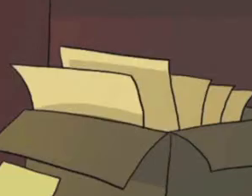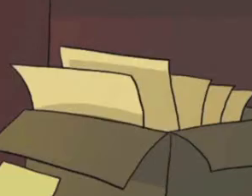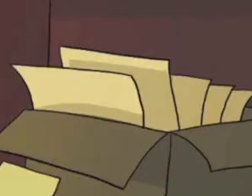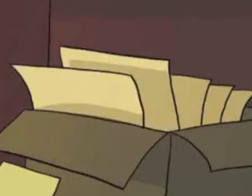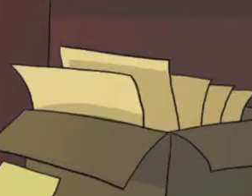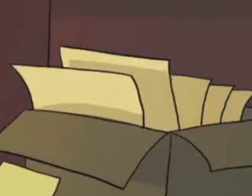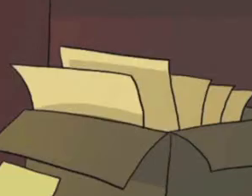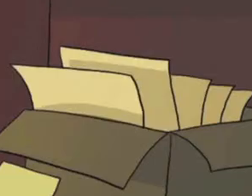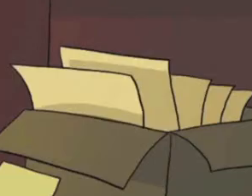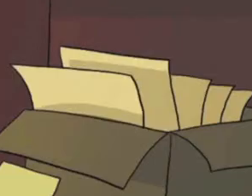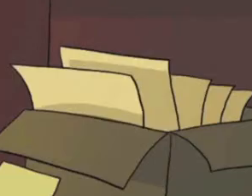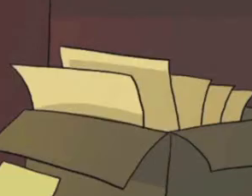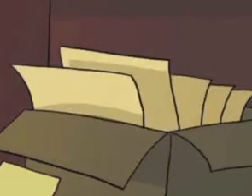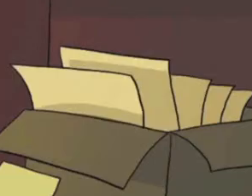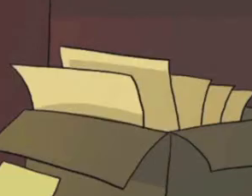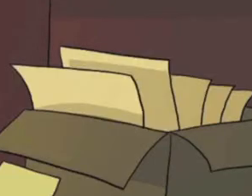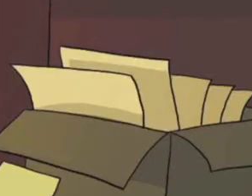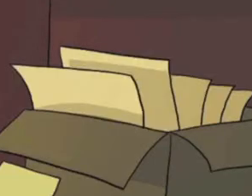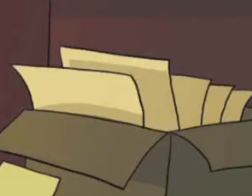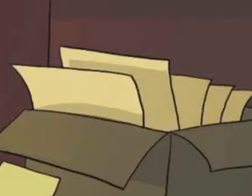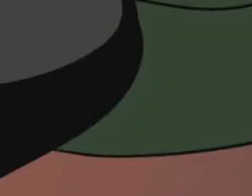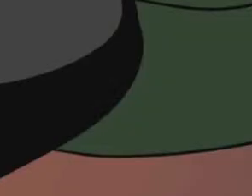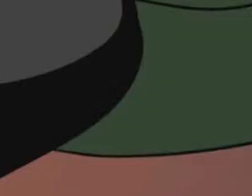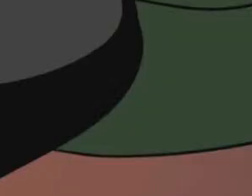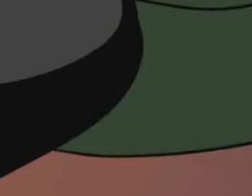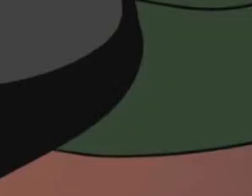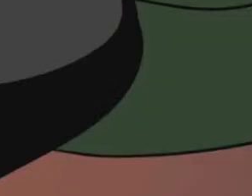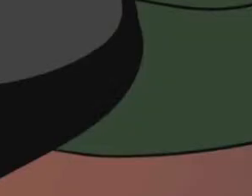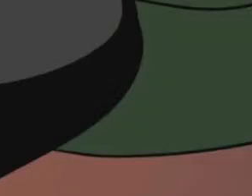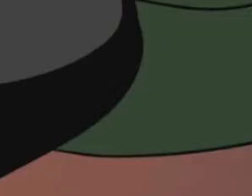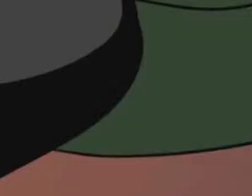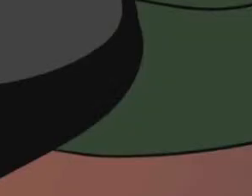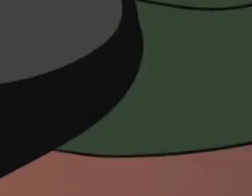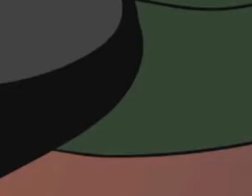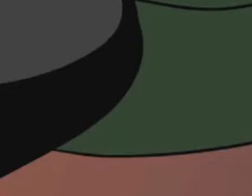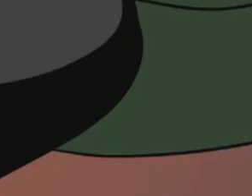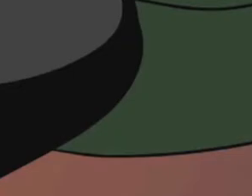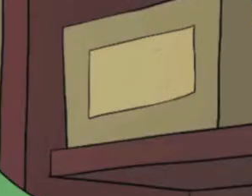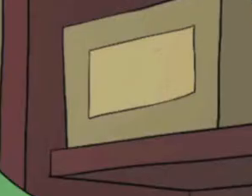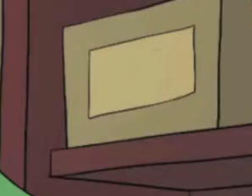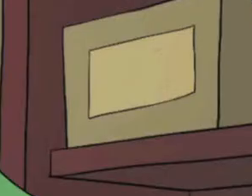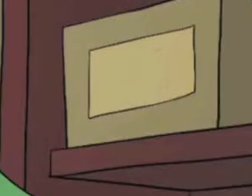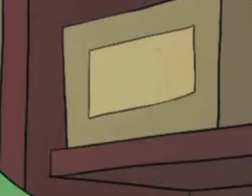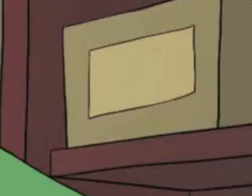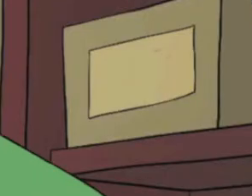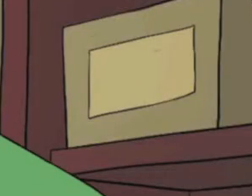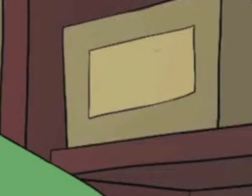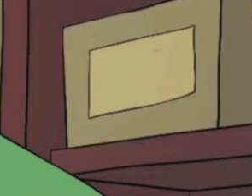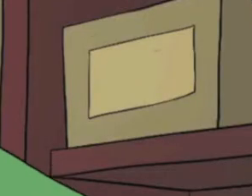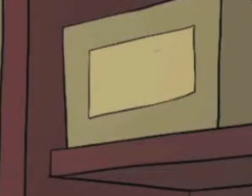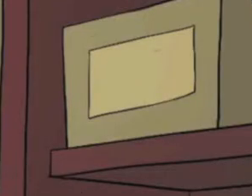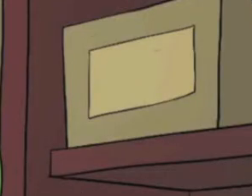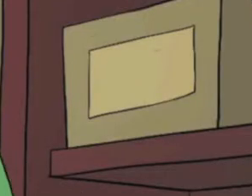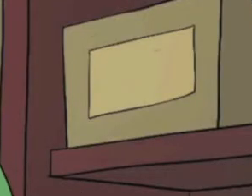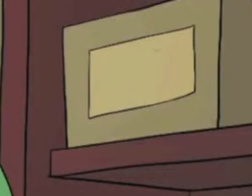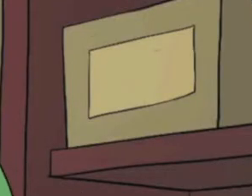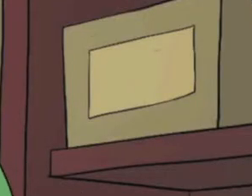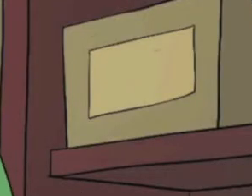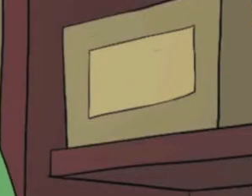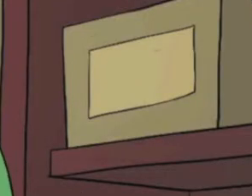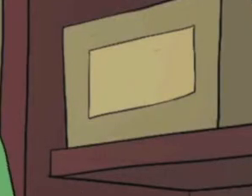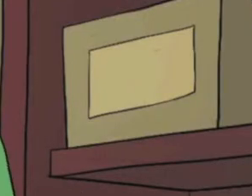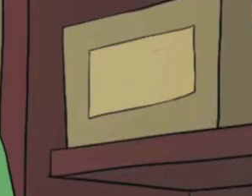need it. I really wish there was one, because the way these invoices grow legs and disappear. I believe this is what you're looking